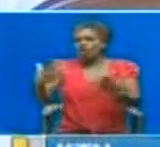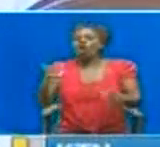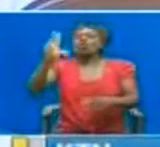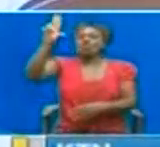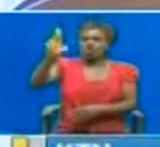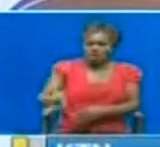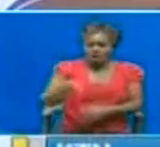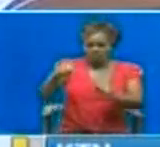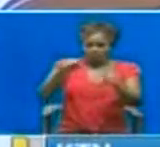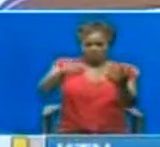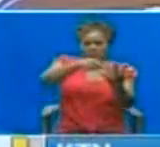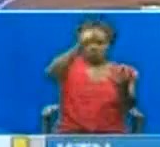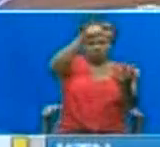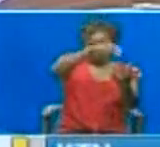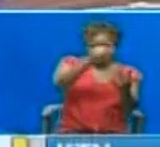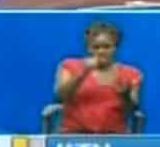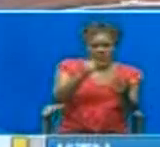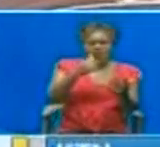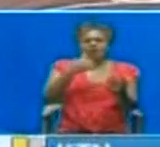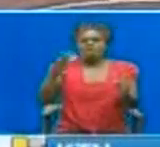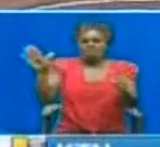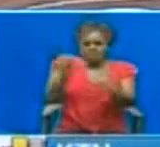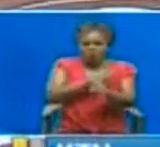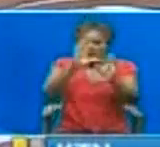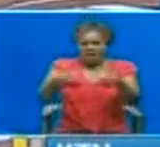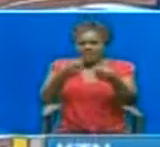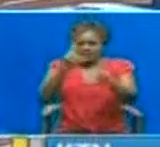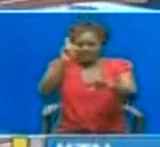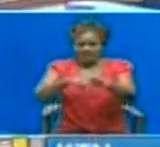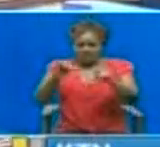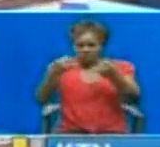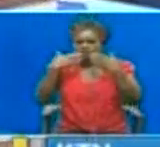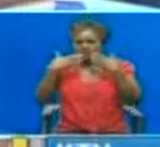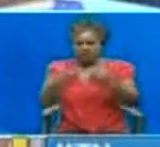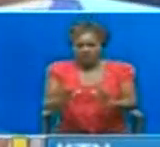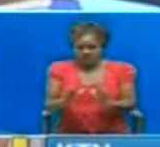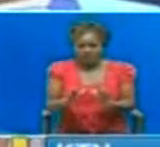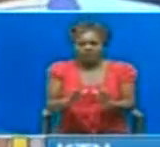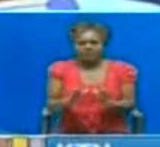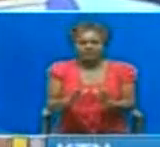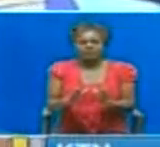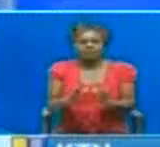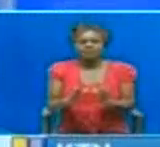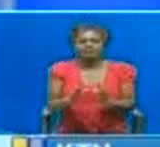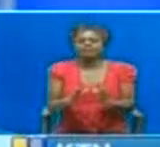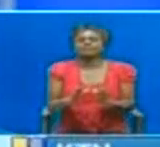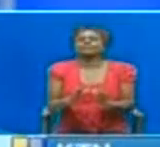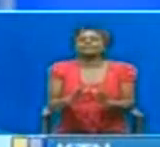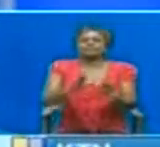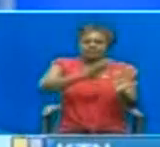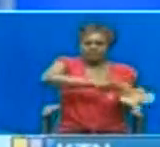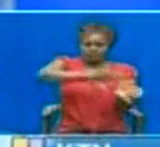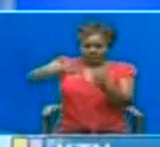that we're able to tally that as a poll result at the end of this live newscast. We look forward to hearing from you. Now,